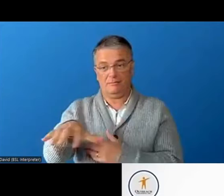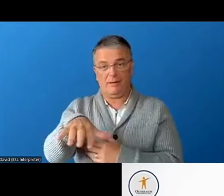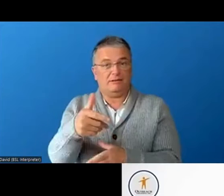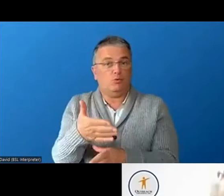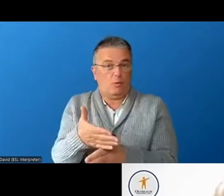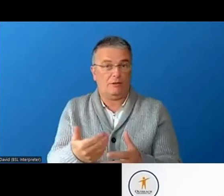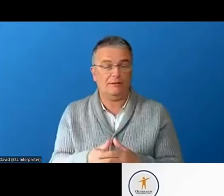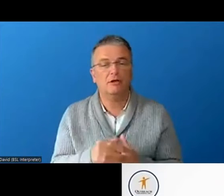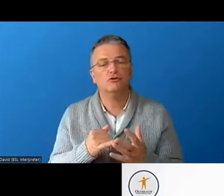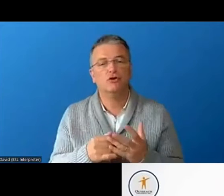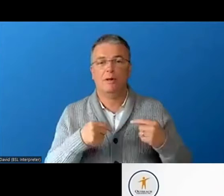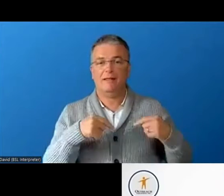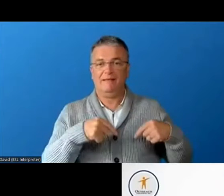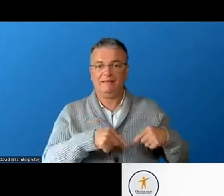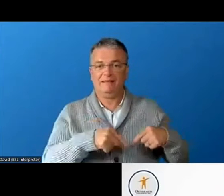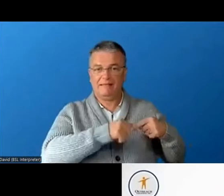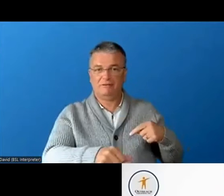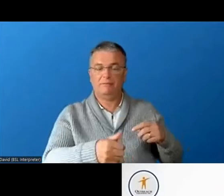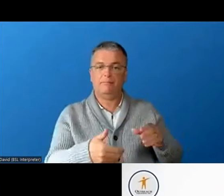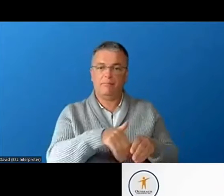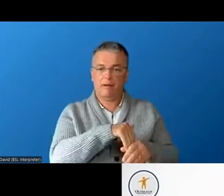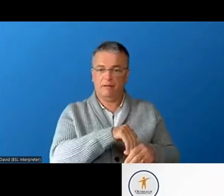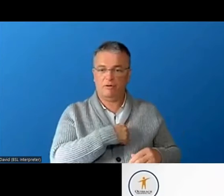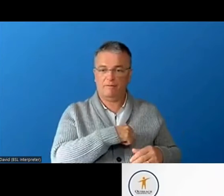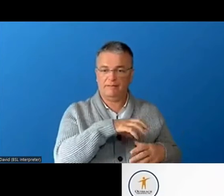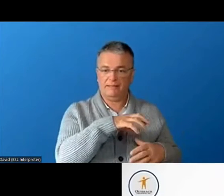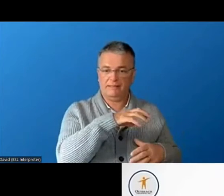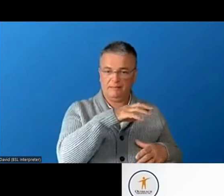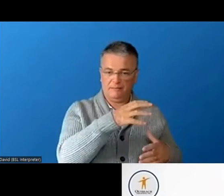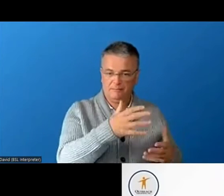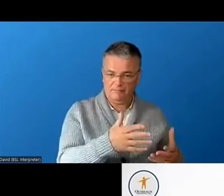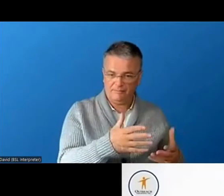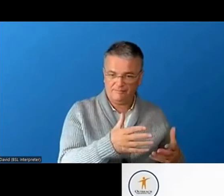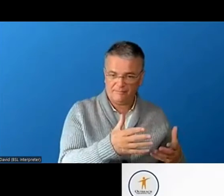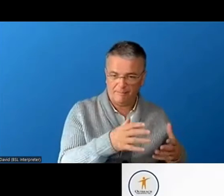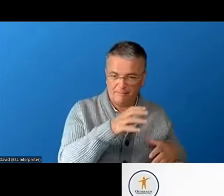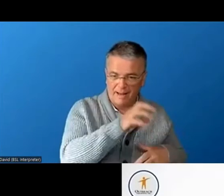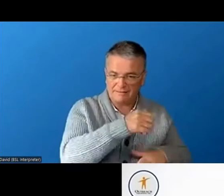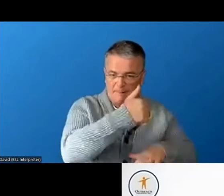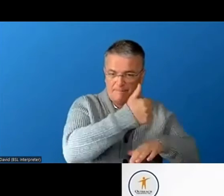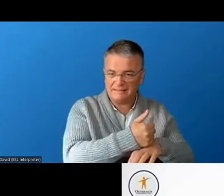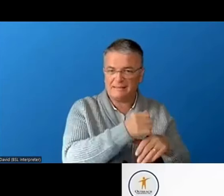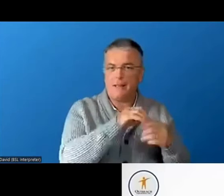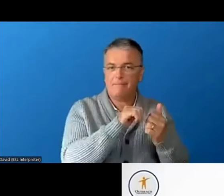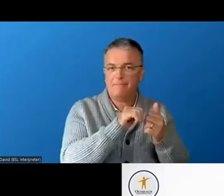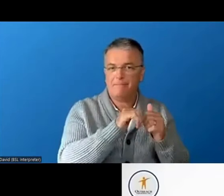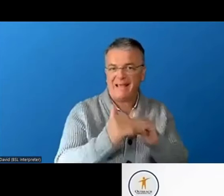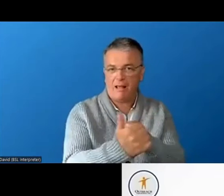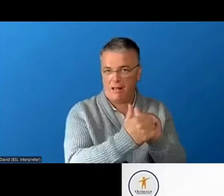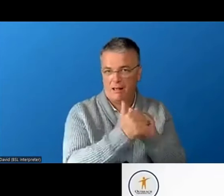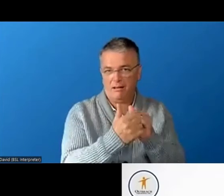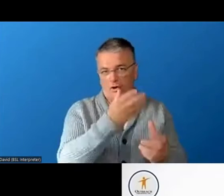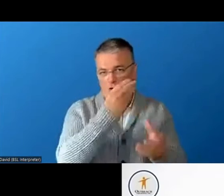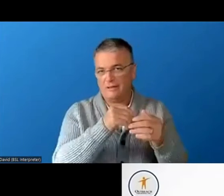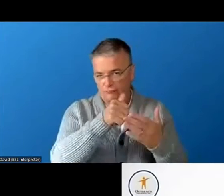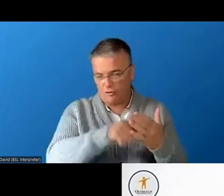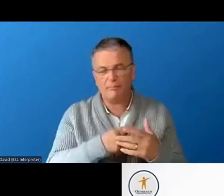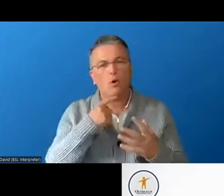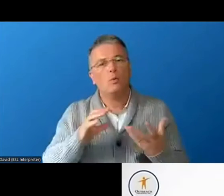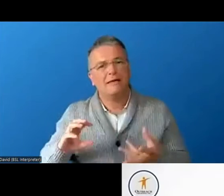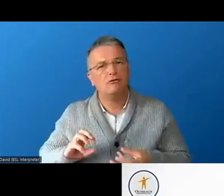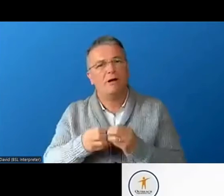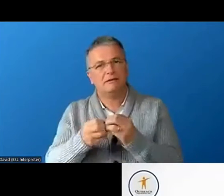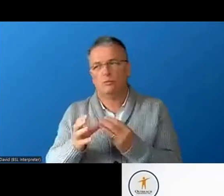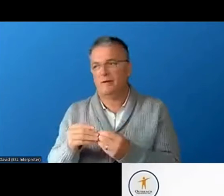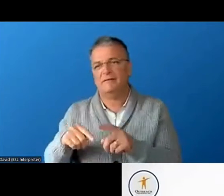this series is part of the Place-Based Peer Learning Program, which we co-created with different representatives from